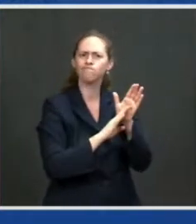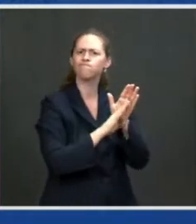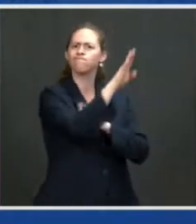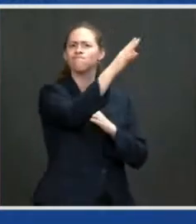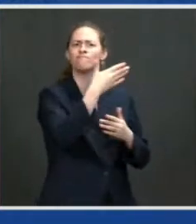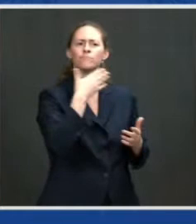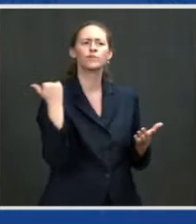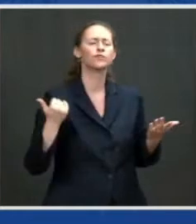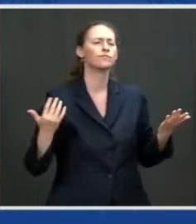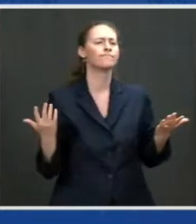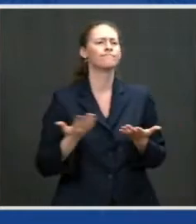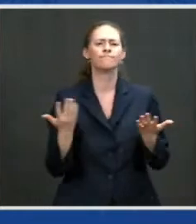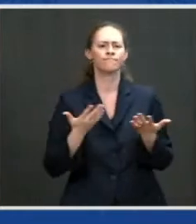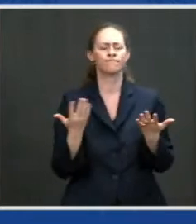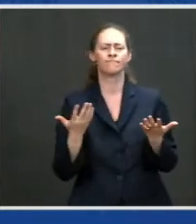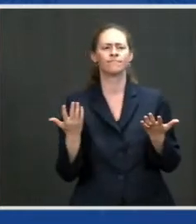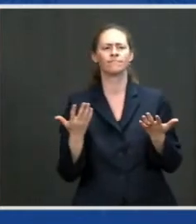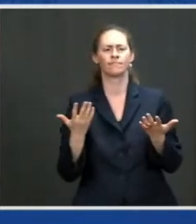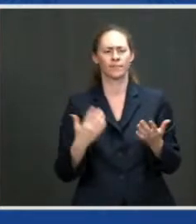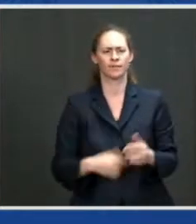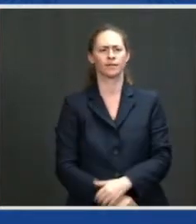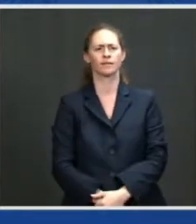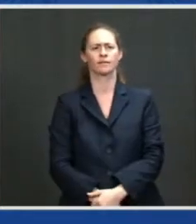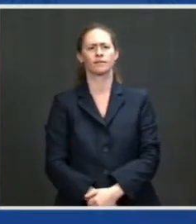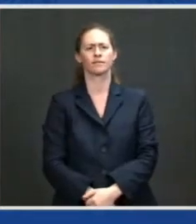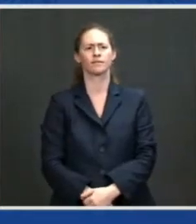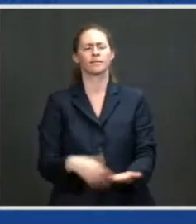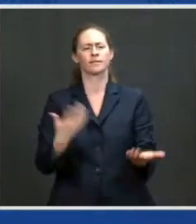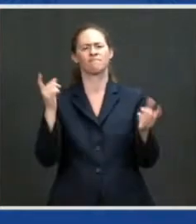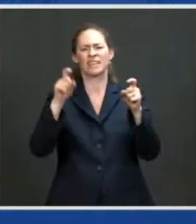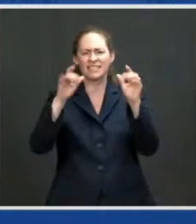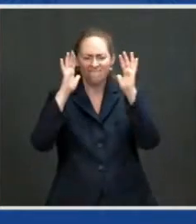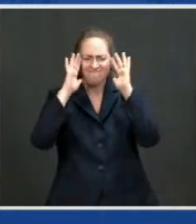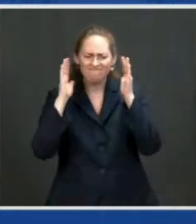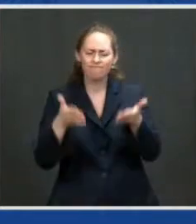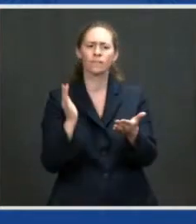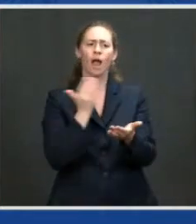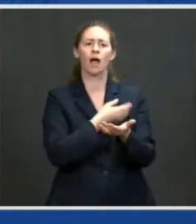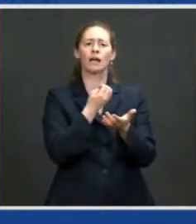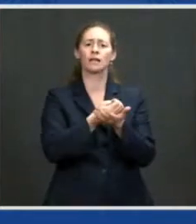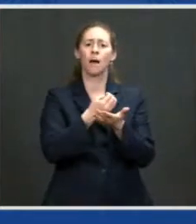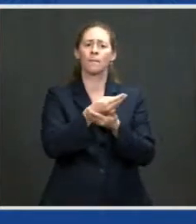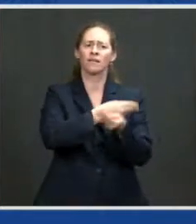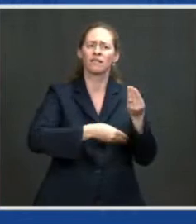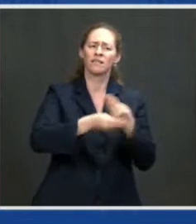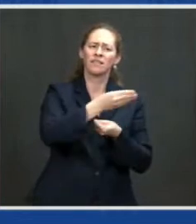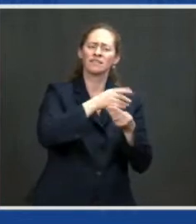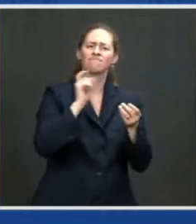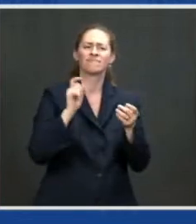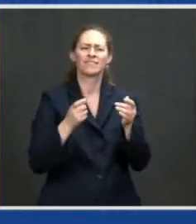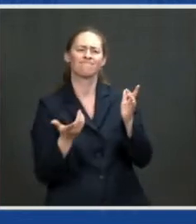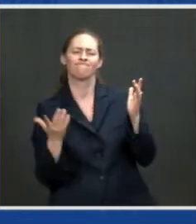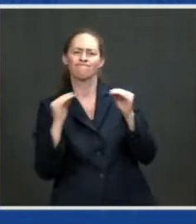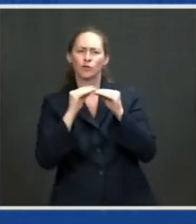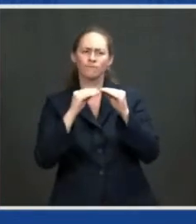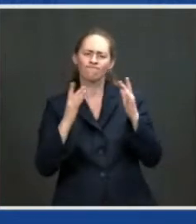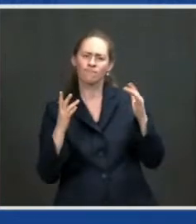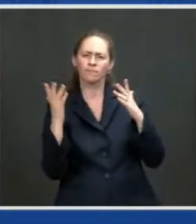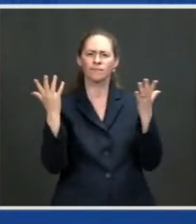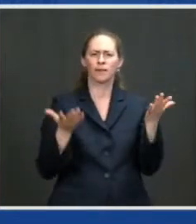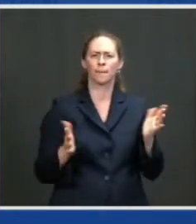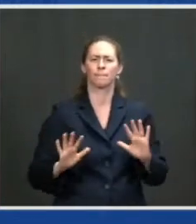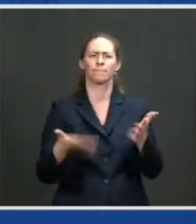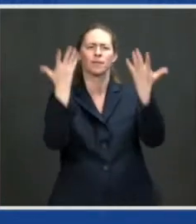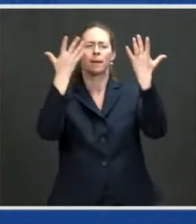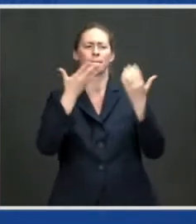approach of building an American economy, a different economy, to build back better, not just build